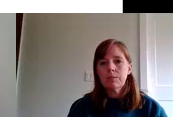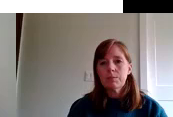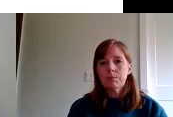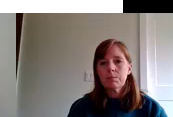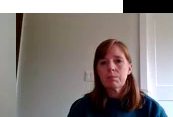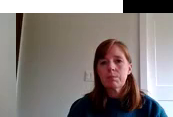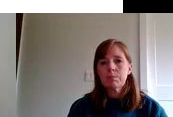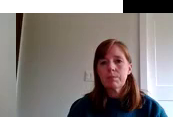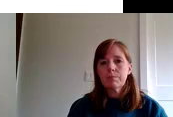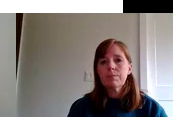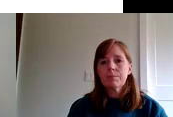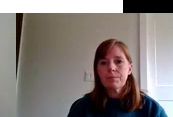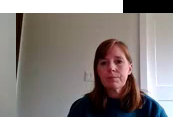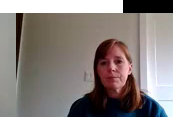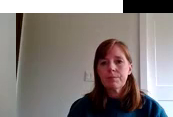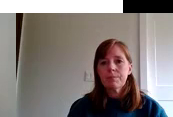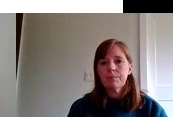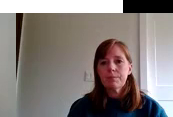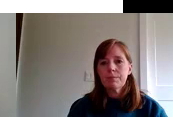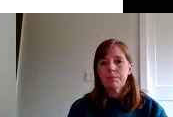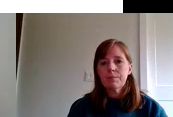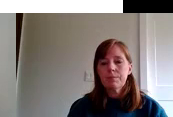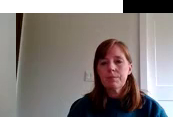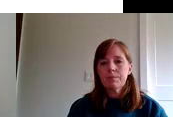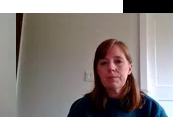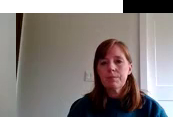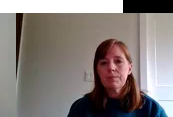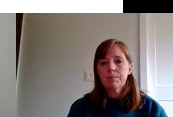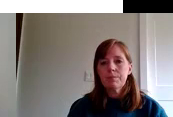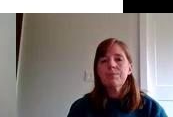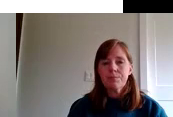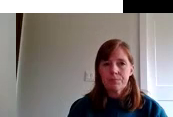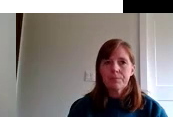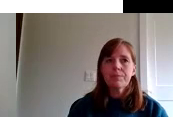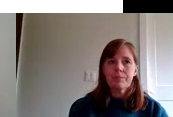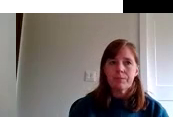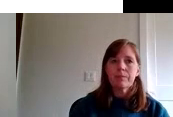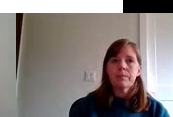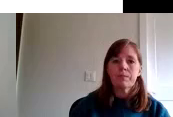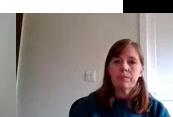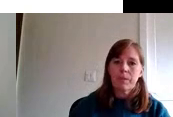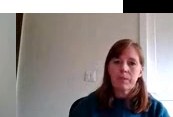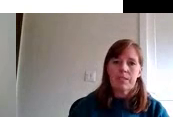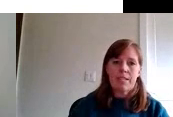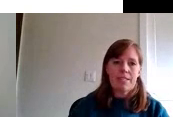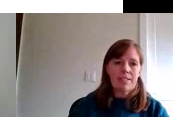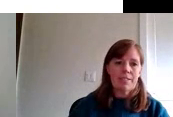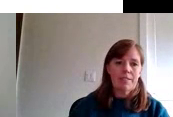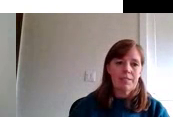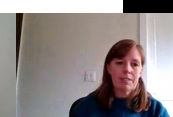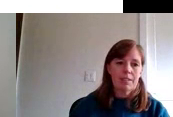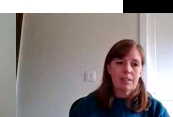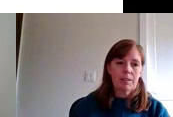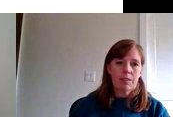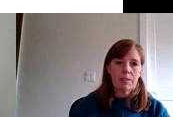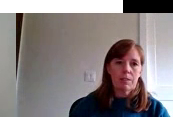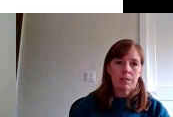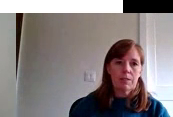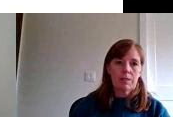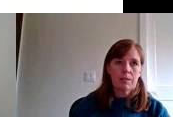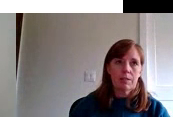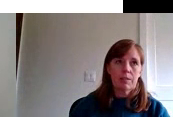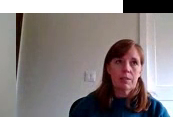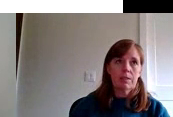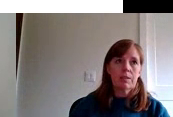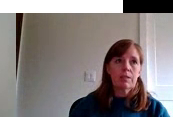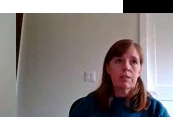see where you might be able to help with role release strategies as well. Fantastic.